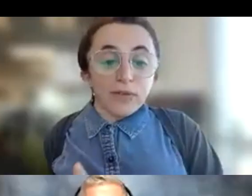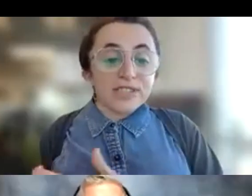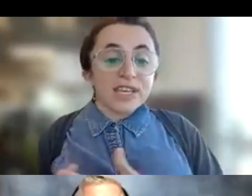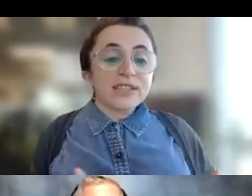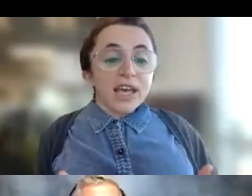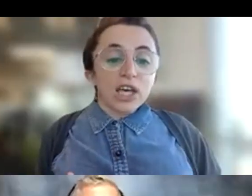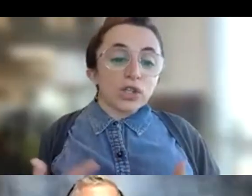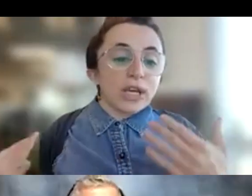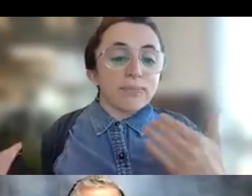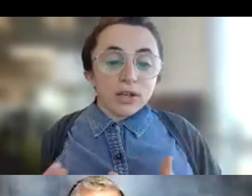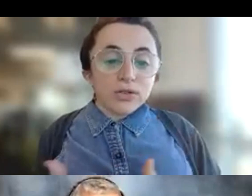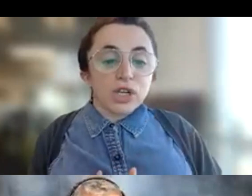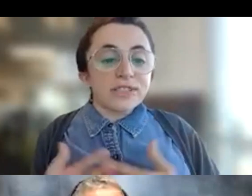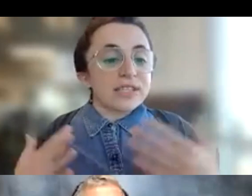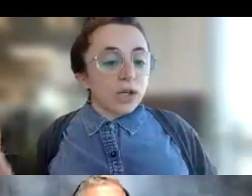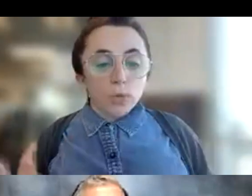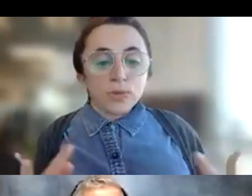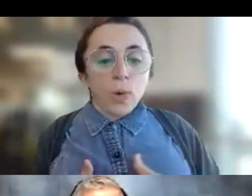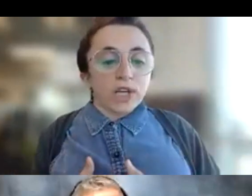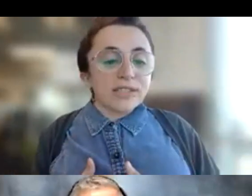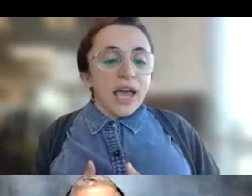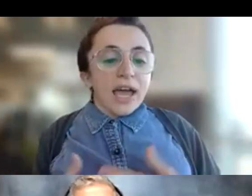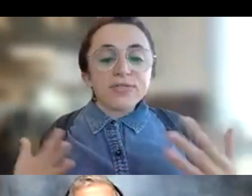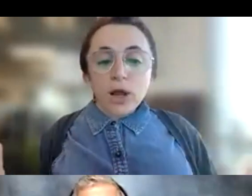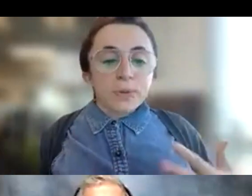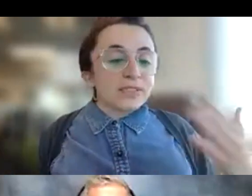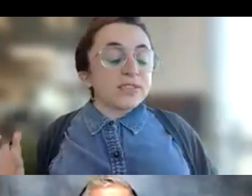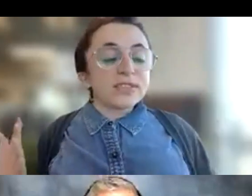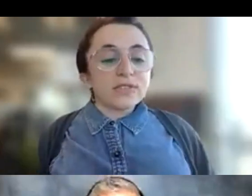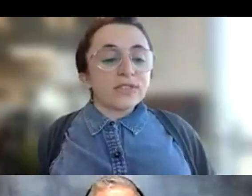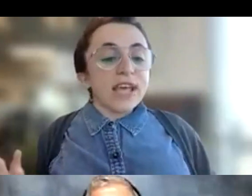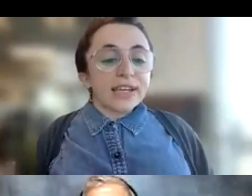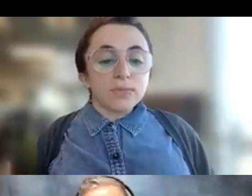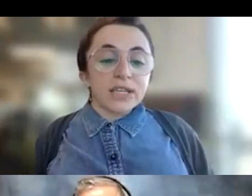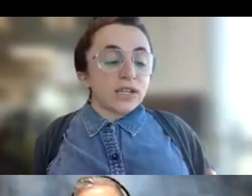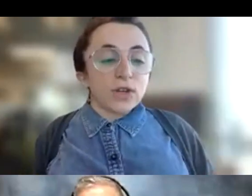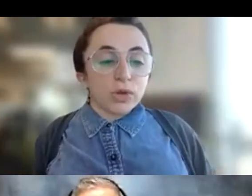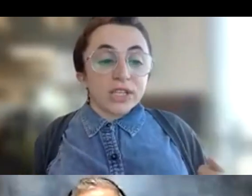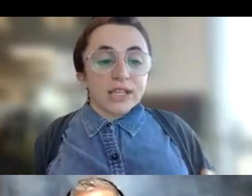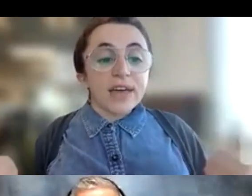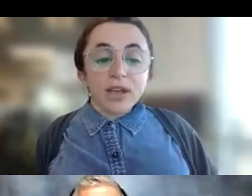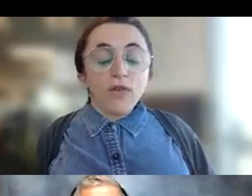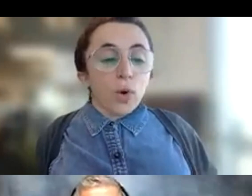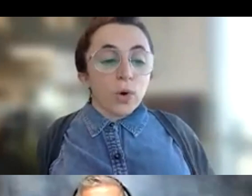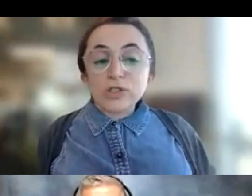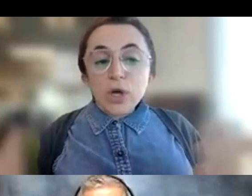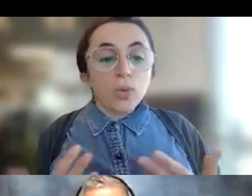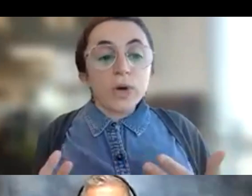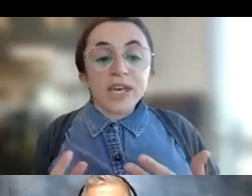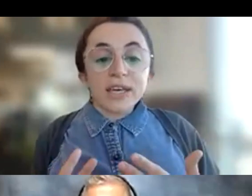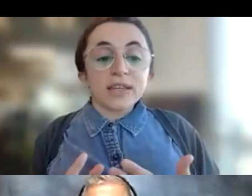and services, including medical services and home supports and therapies designed to meet individual needs. And then, of